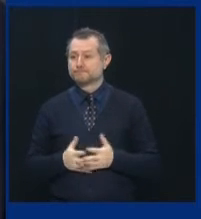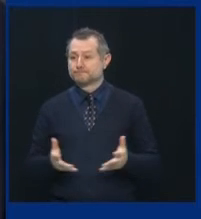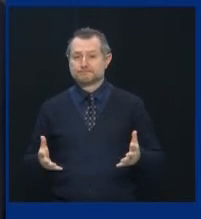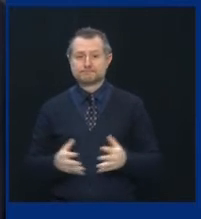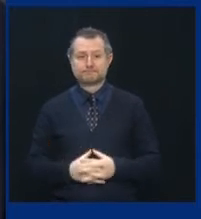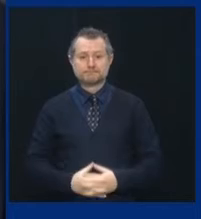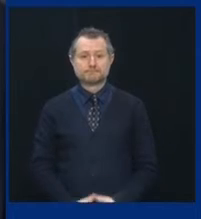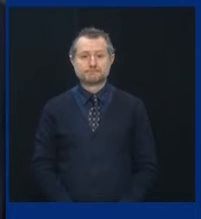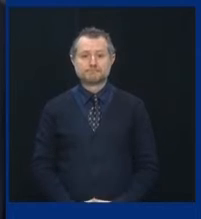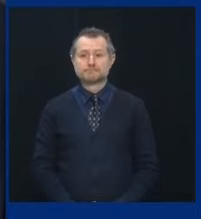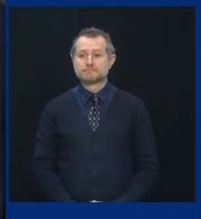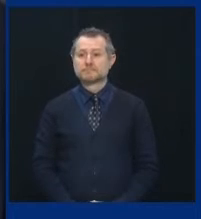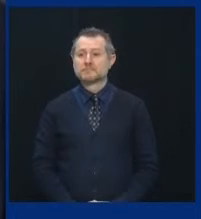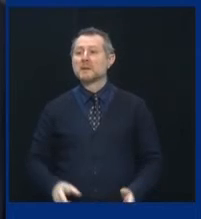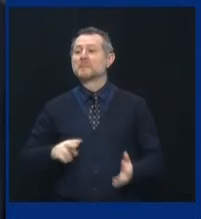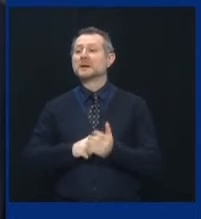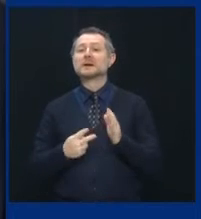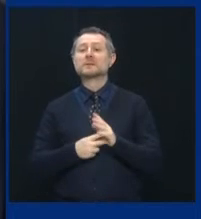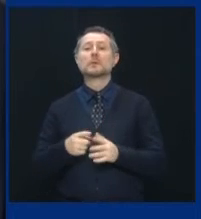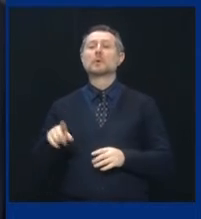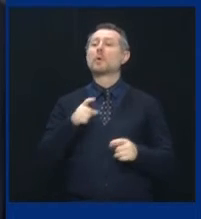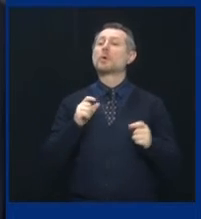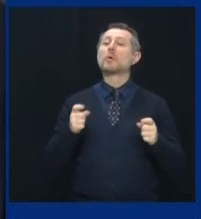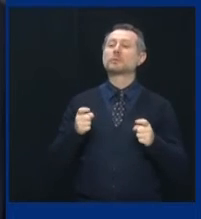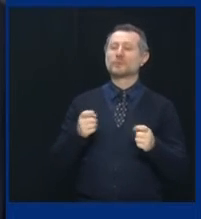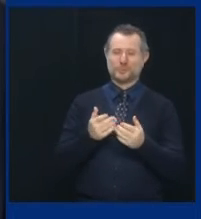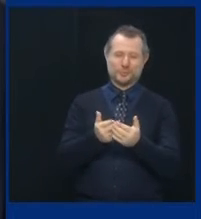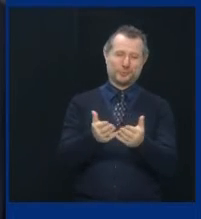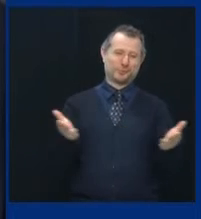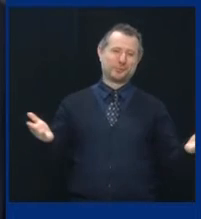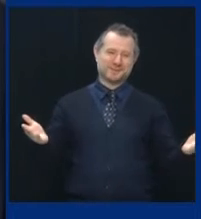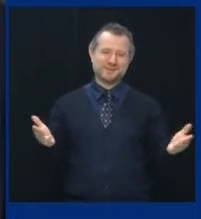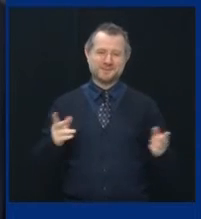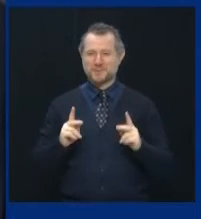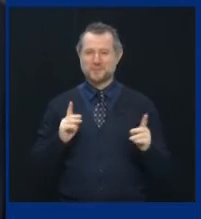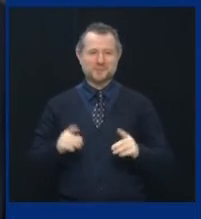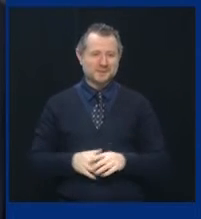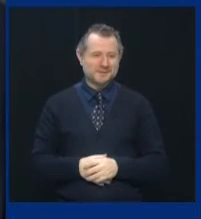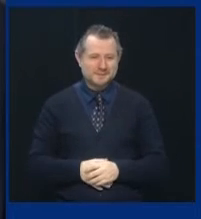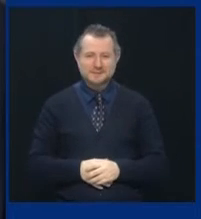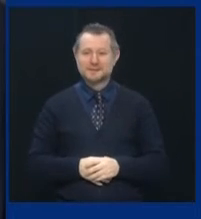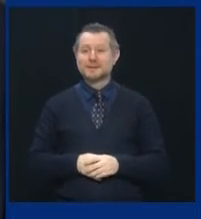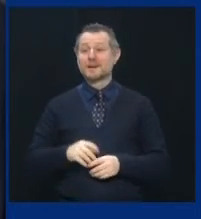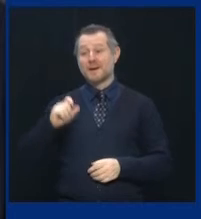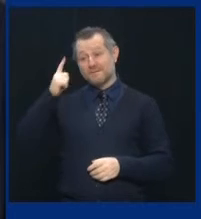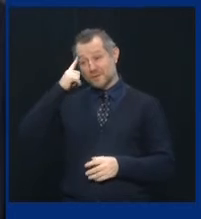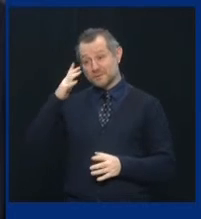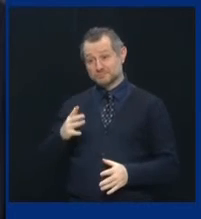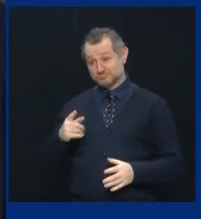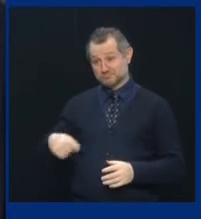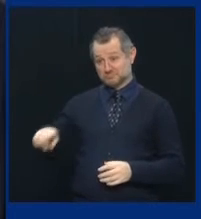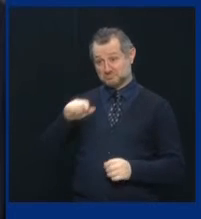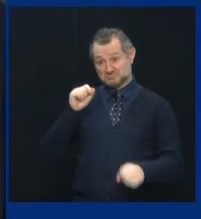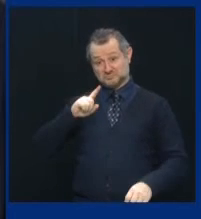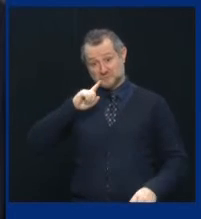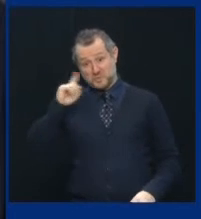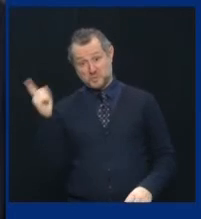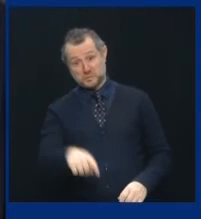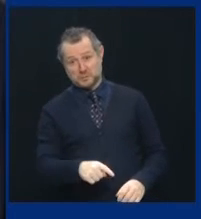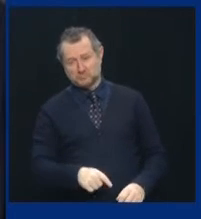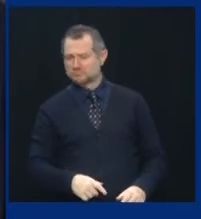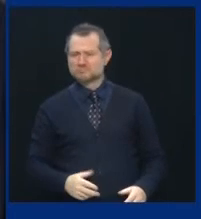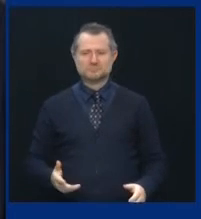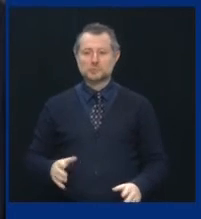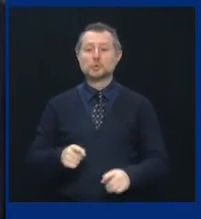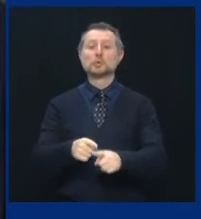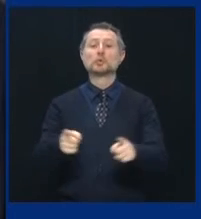So people are in control of their own destiny. This is not government. This is social behavior.